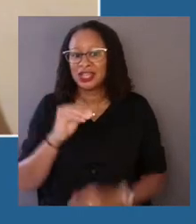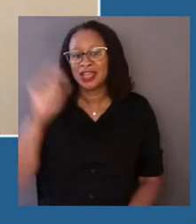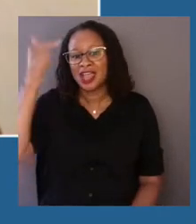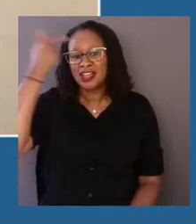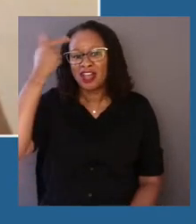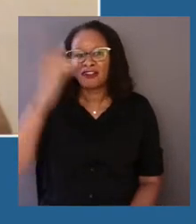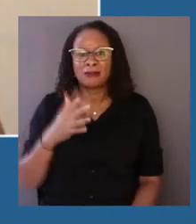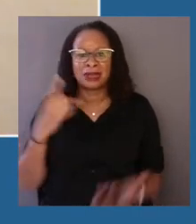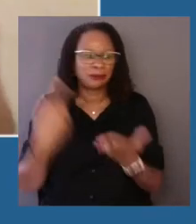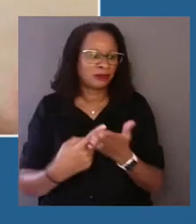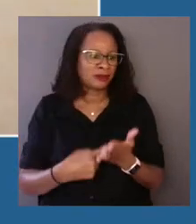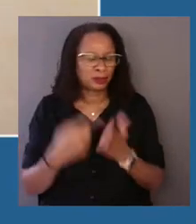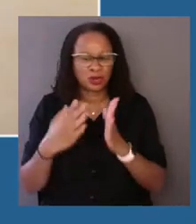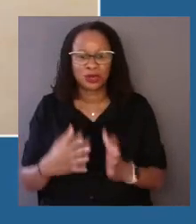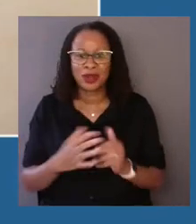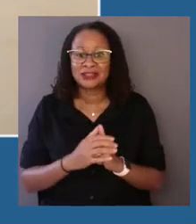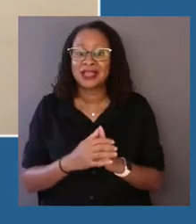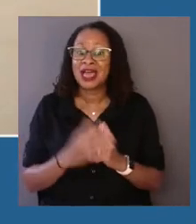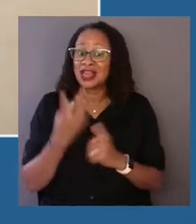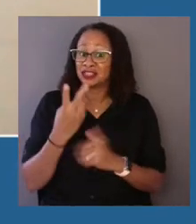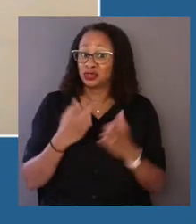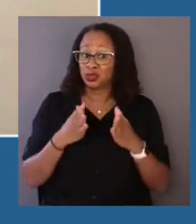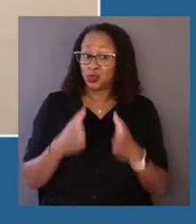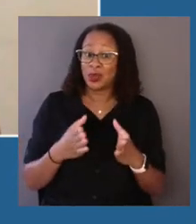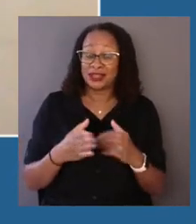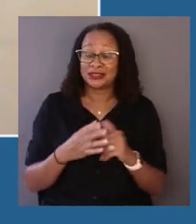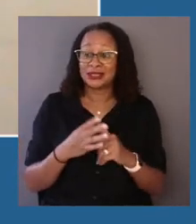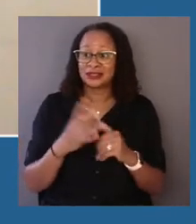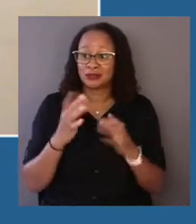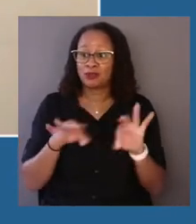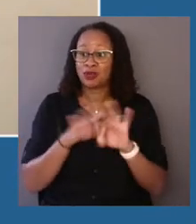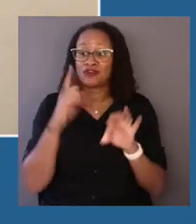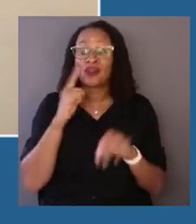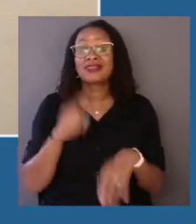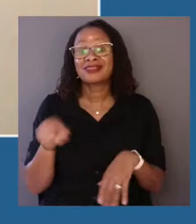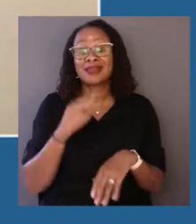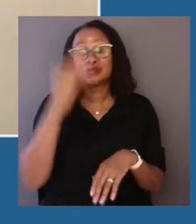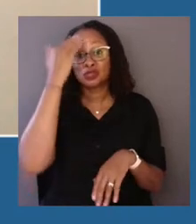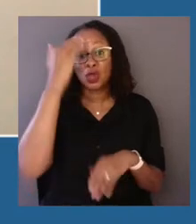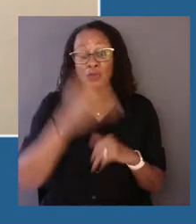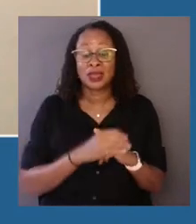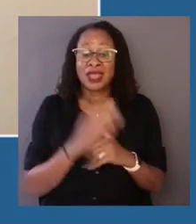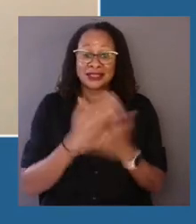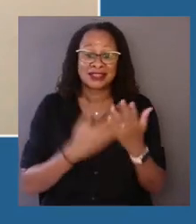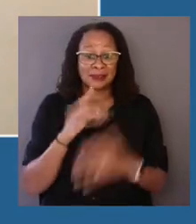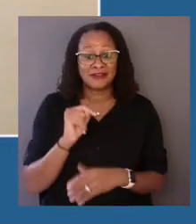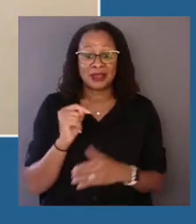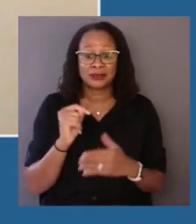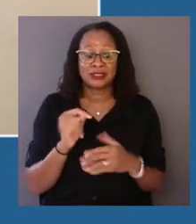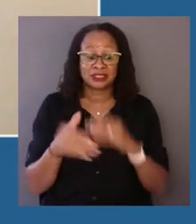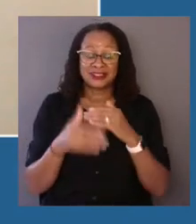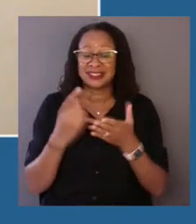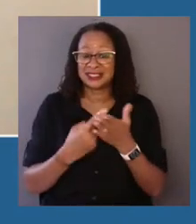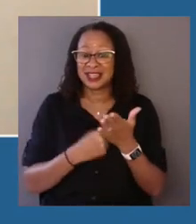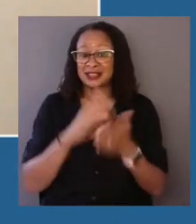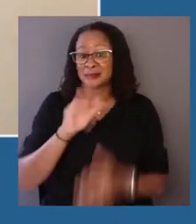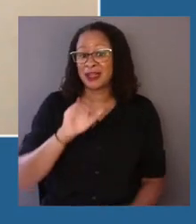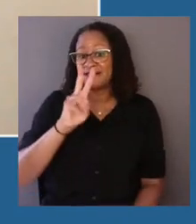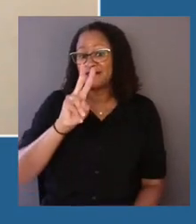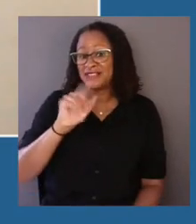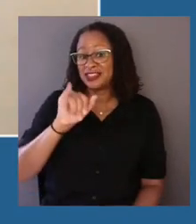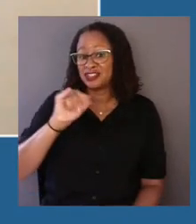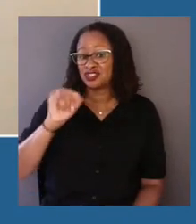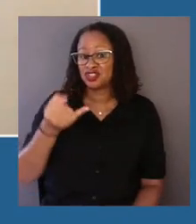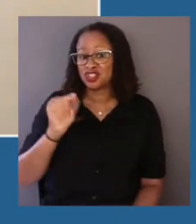that I think about what's important for them to know. And some of this was covered by Vijay, right? So in New York City, like in other parts